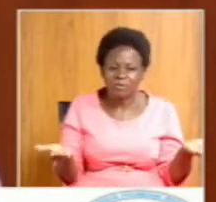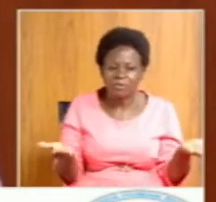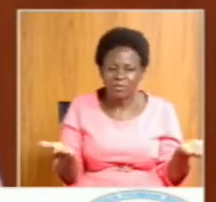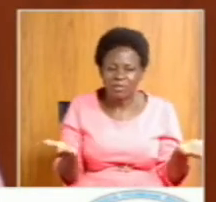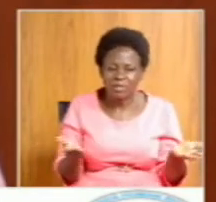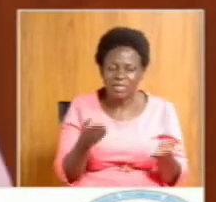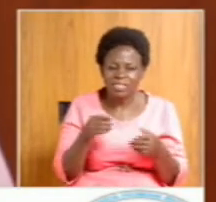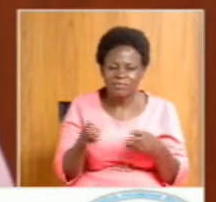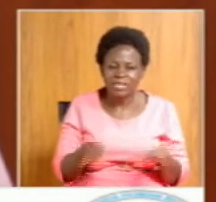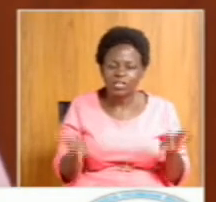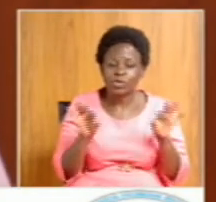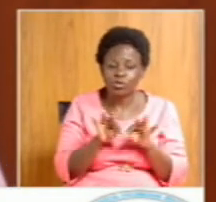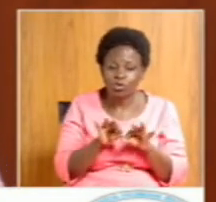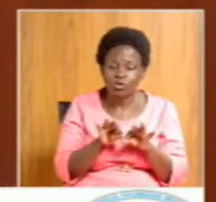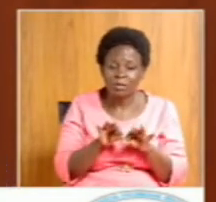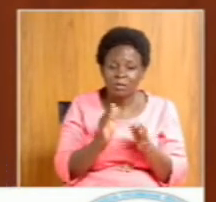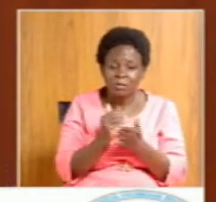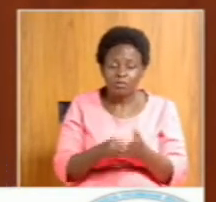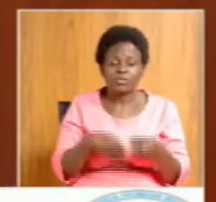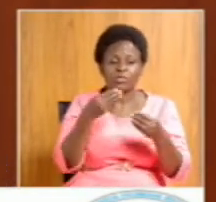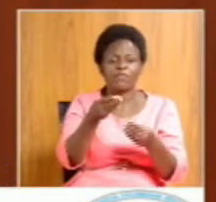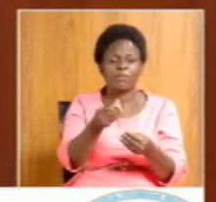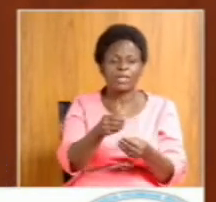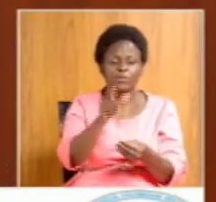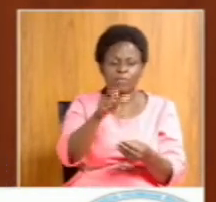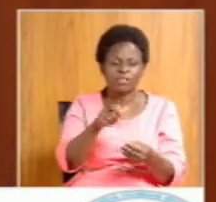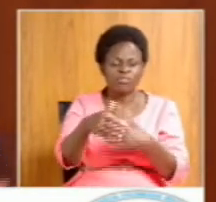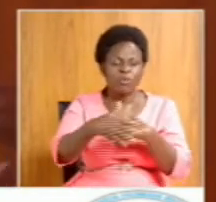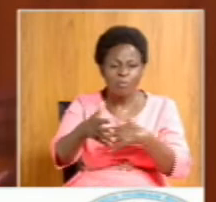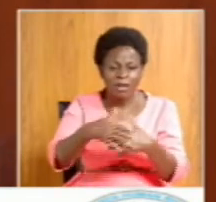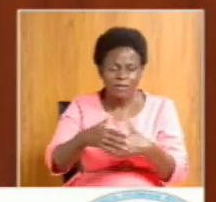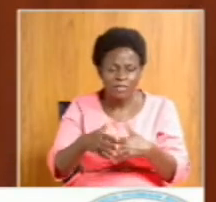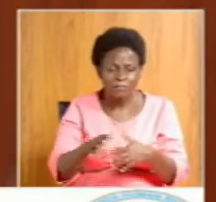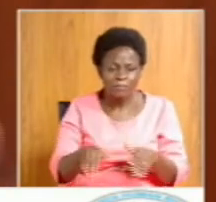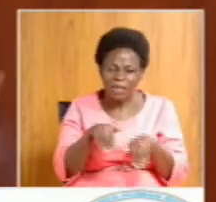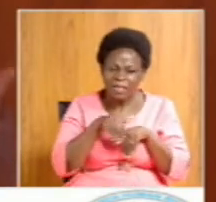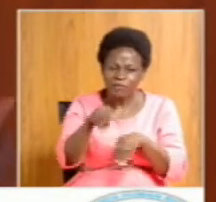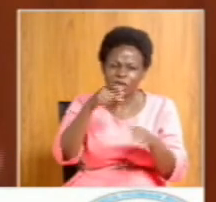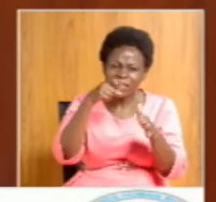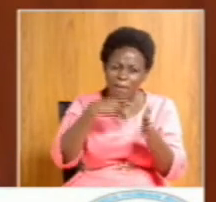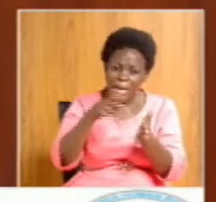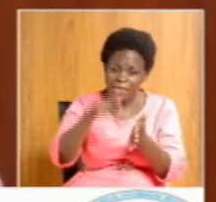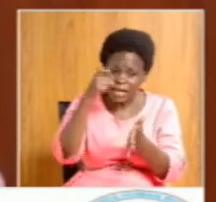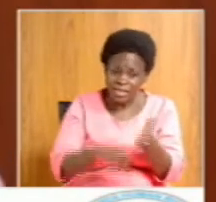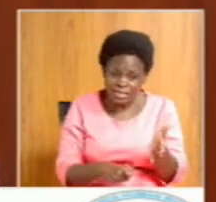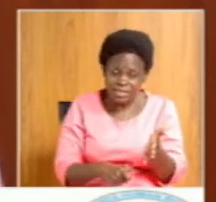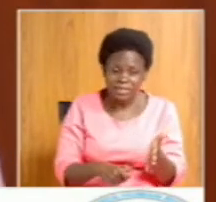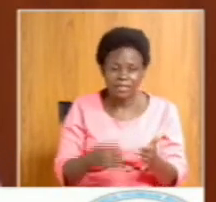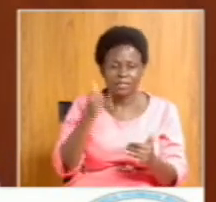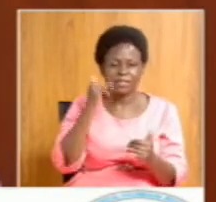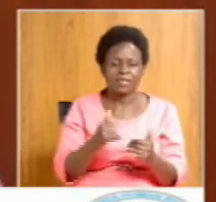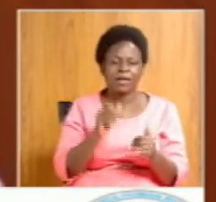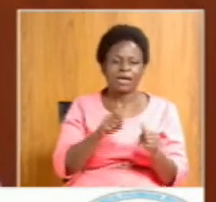because that is very critical because before you give the money to some of these manufacturers how tax compliant are they then